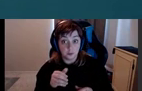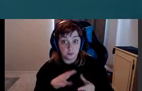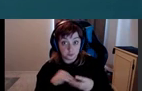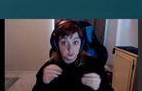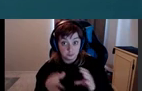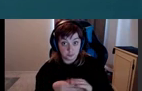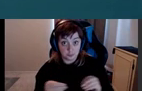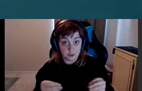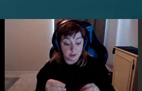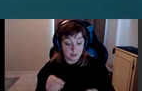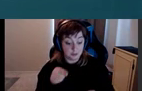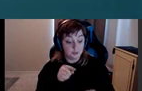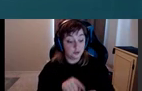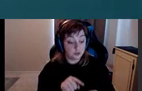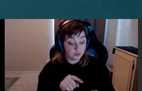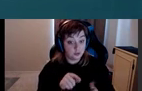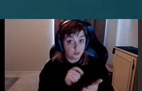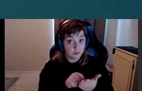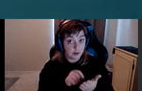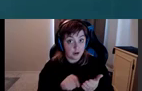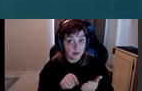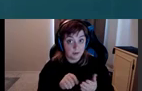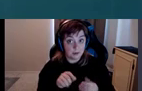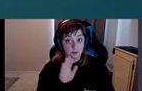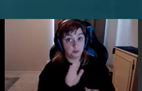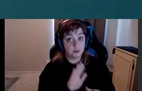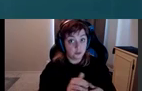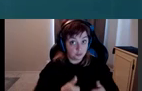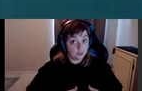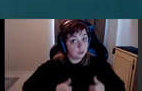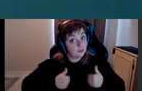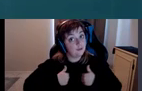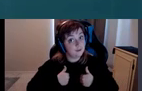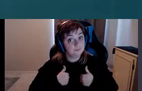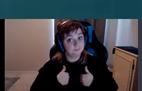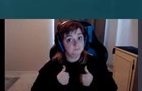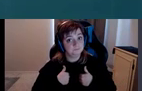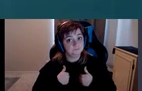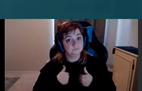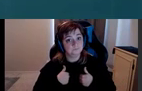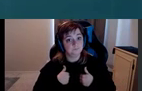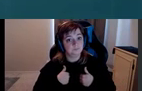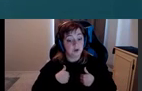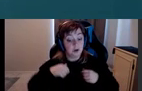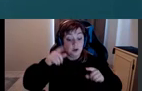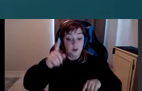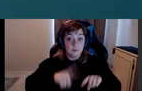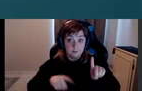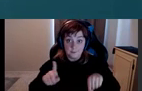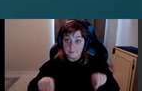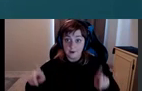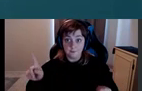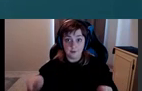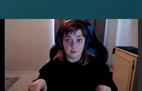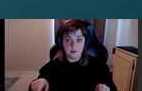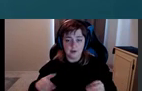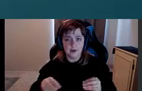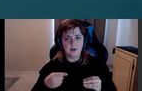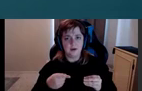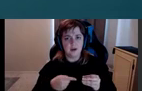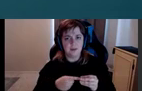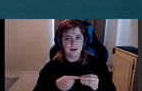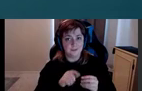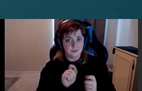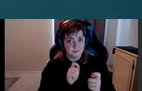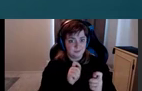writing about what's going on in her life. And it goes to saying that diversity isn't about putting down one group